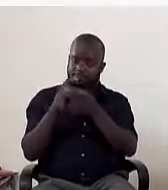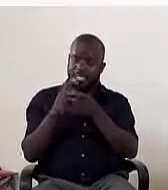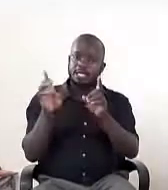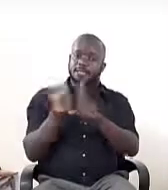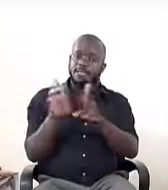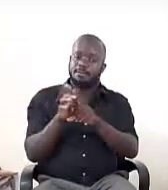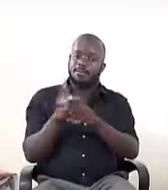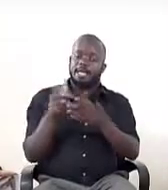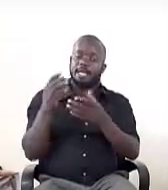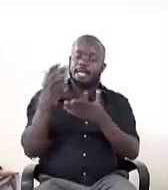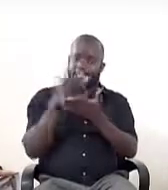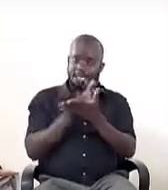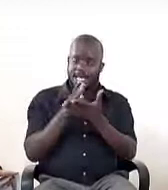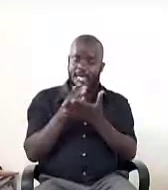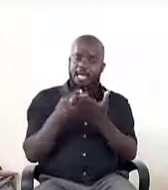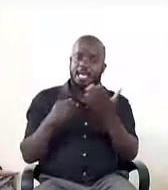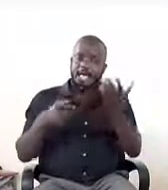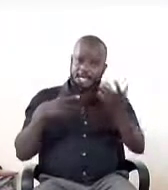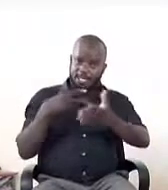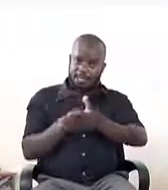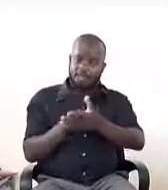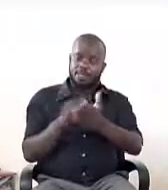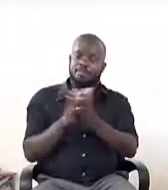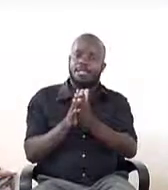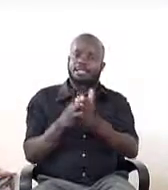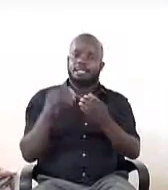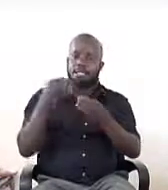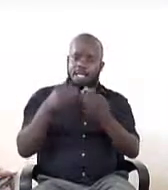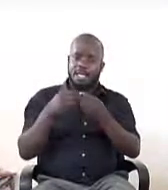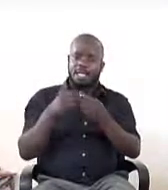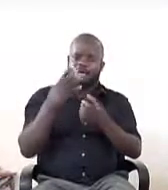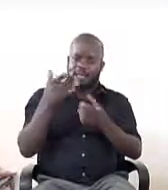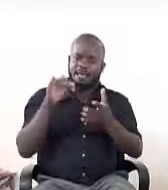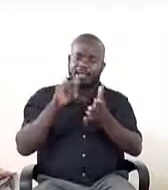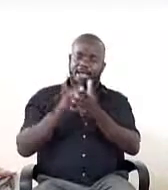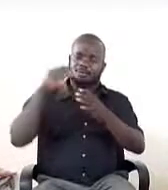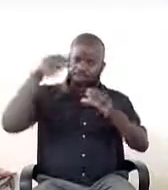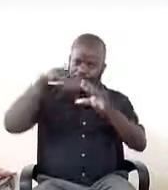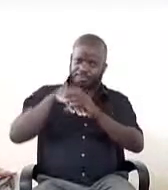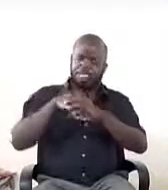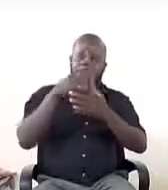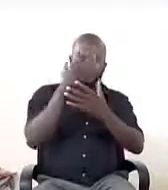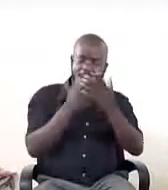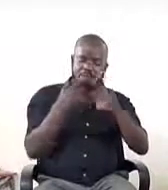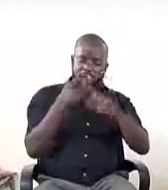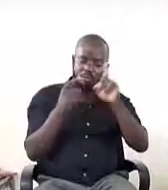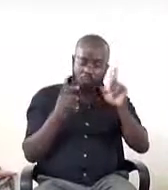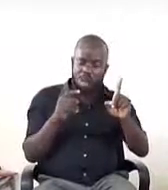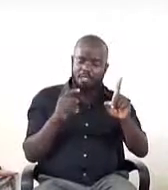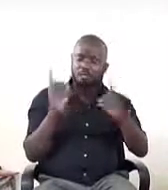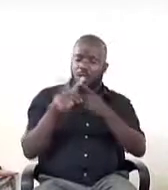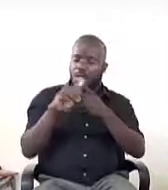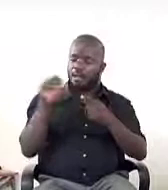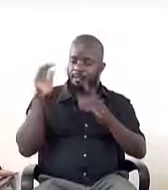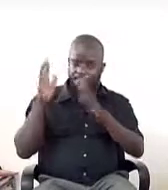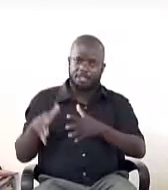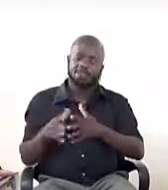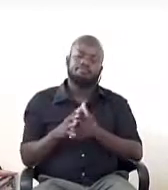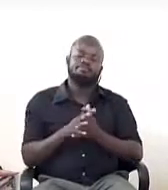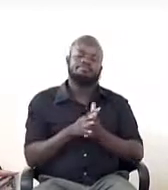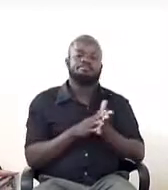the sharing of needles or razors, things that go directly from one bloodstream into another, that bypass the skin.